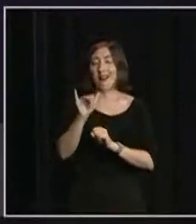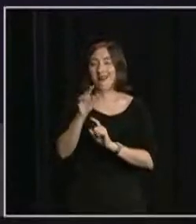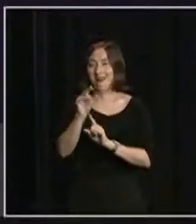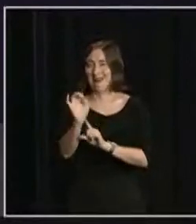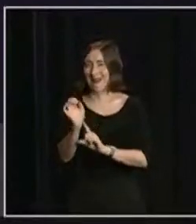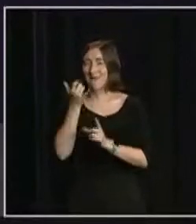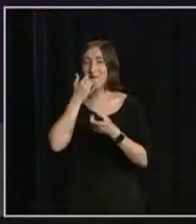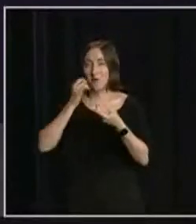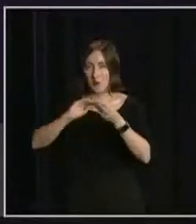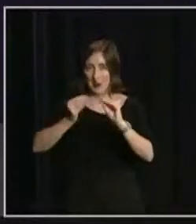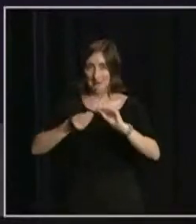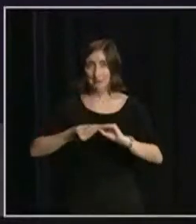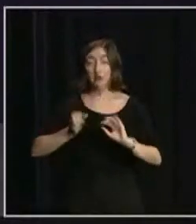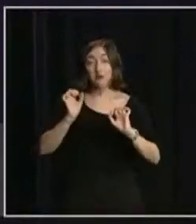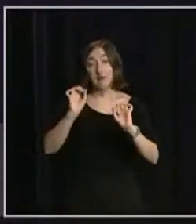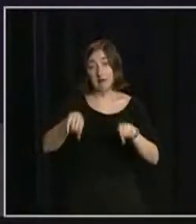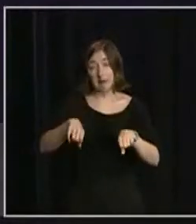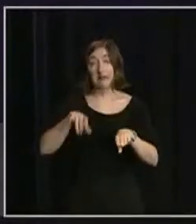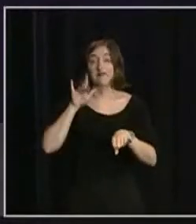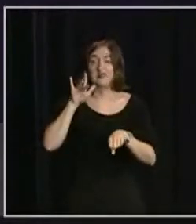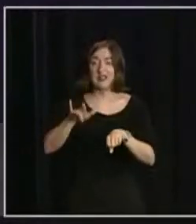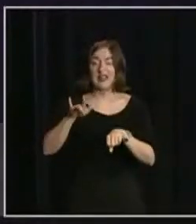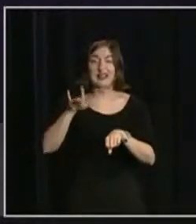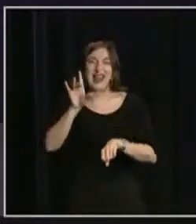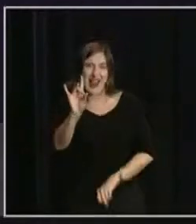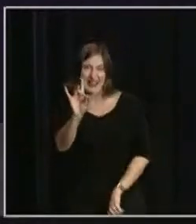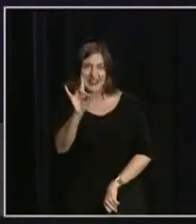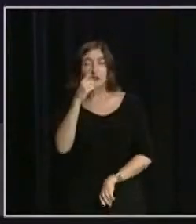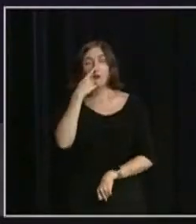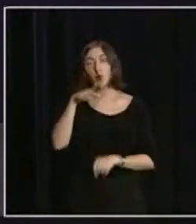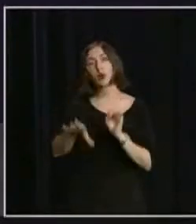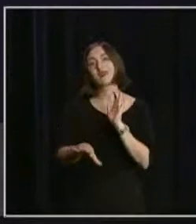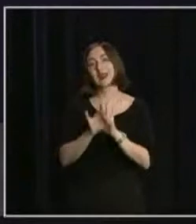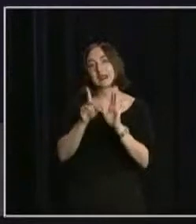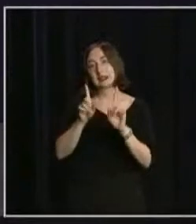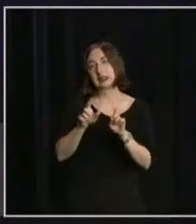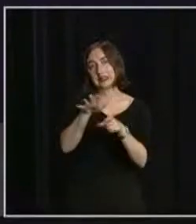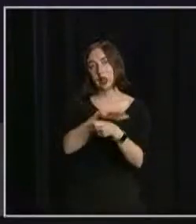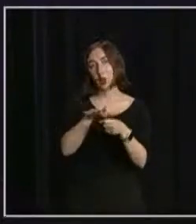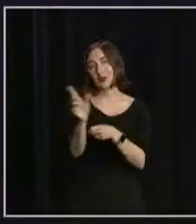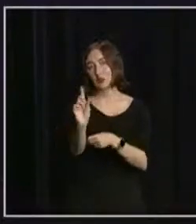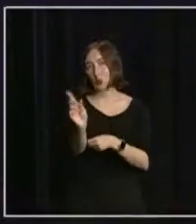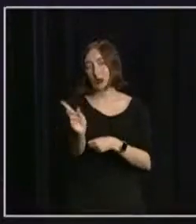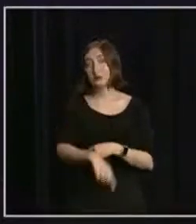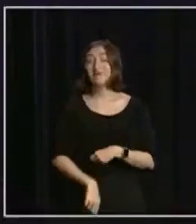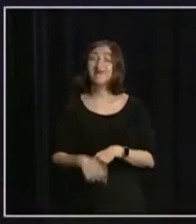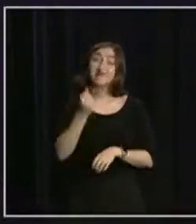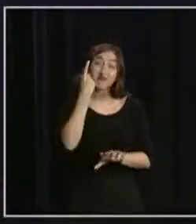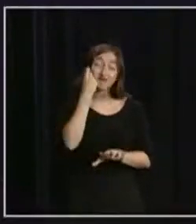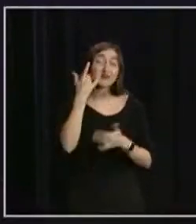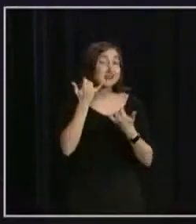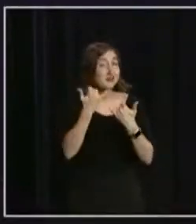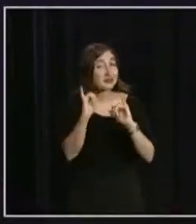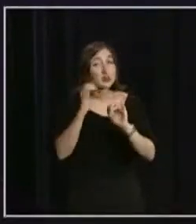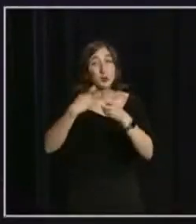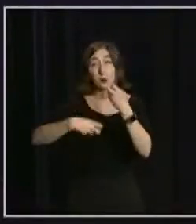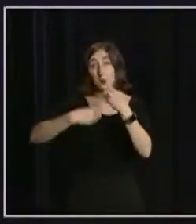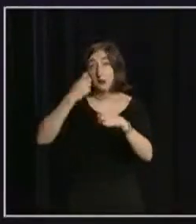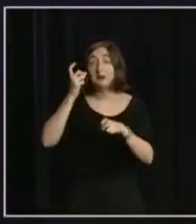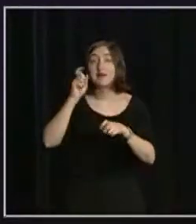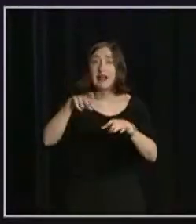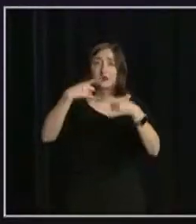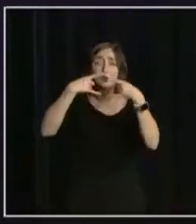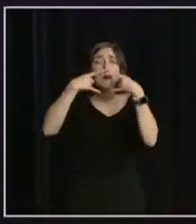reminder, again, we are in the midst of this, and we are working hard as a community to get this back under control and to protect the health and safety of everyone around us.